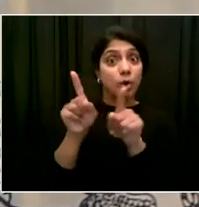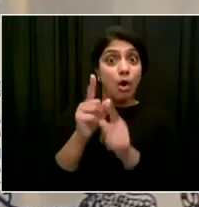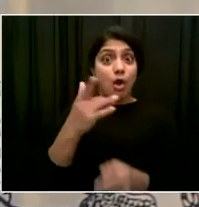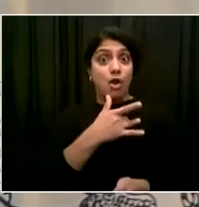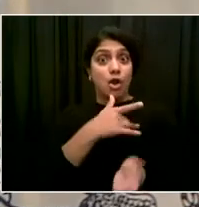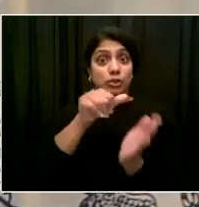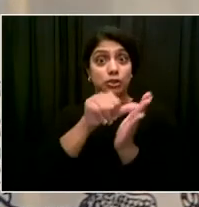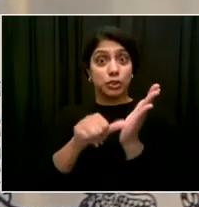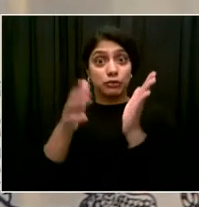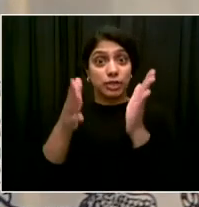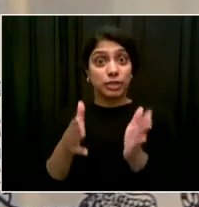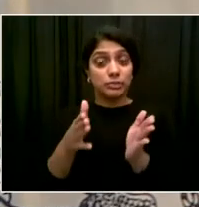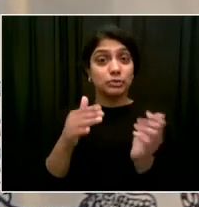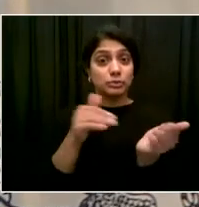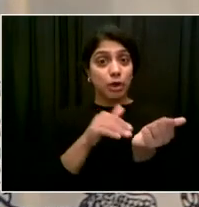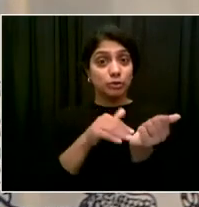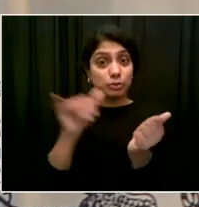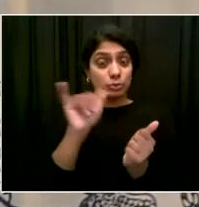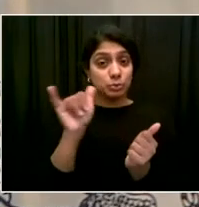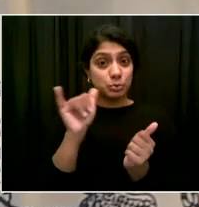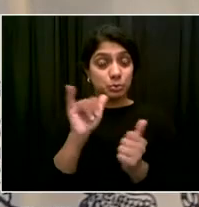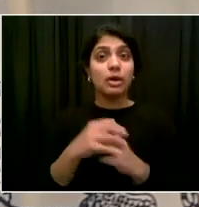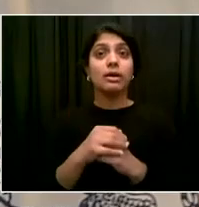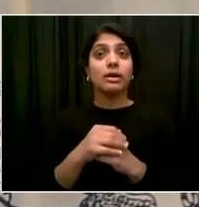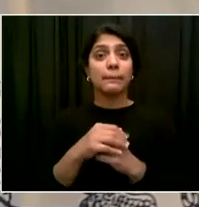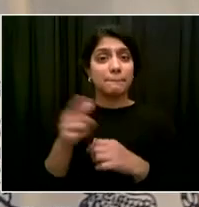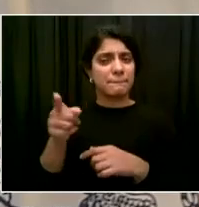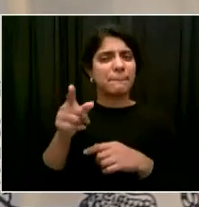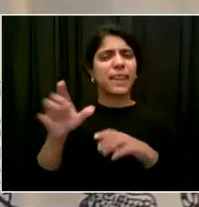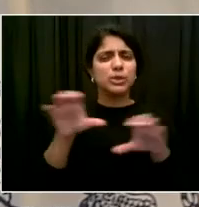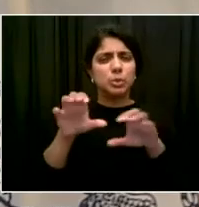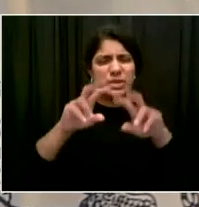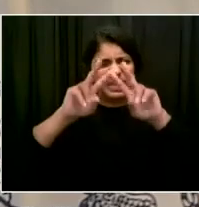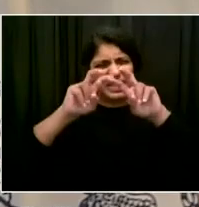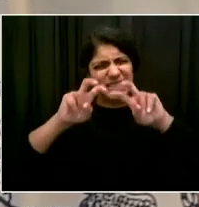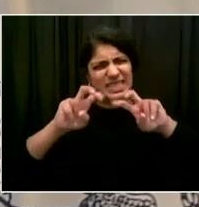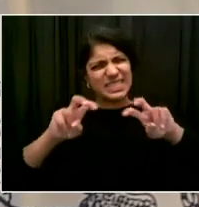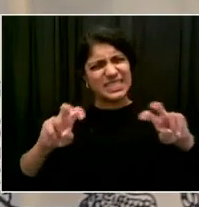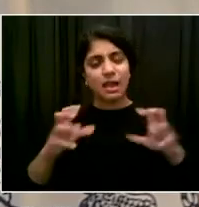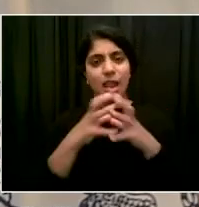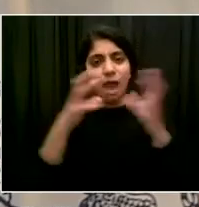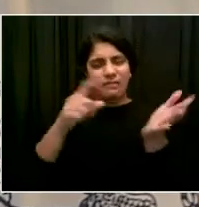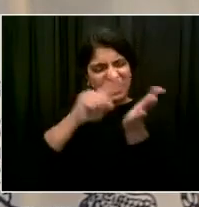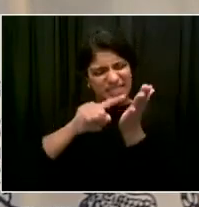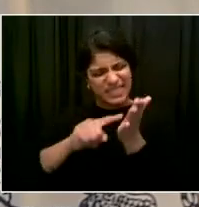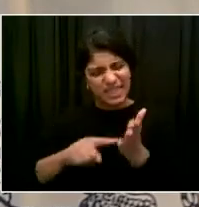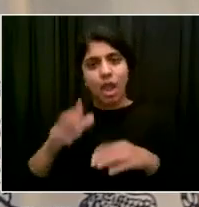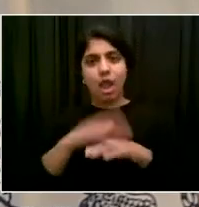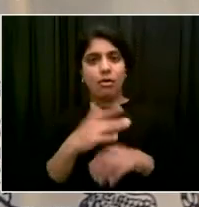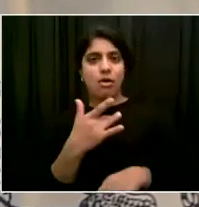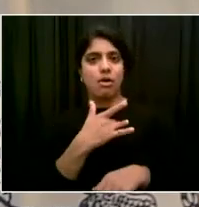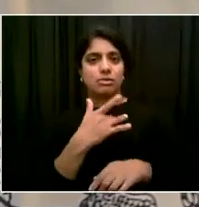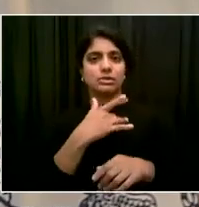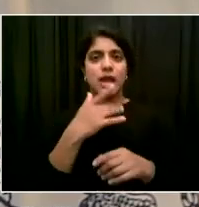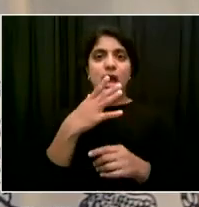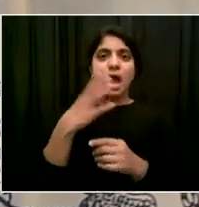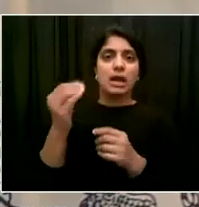going through and understands what we need to do to keep moving forward. My pleasure to introduce Dr. Eric Topol.